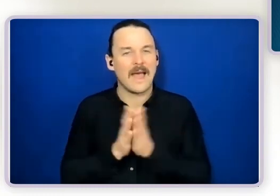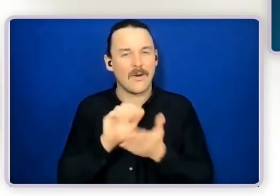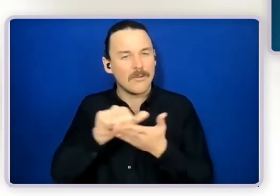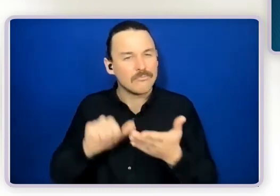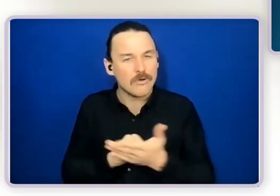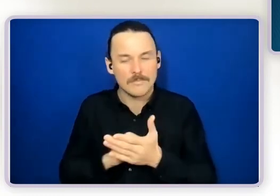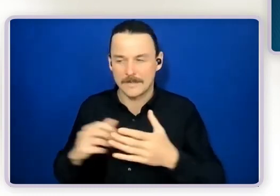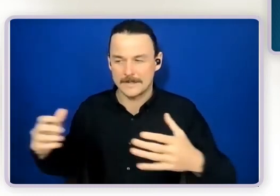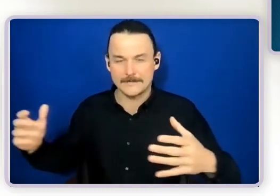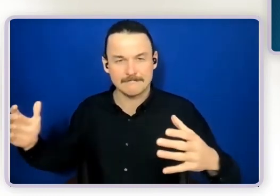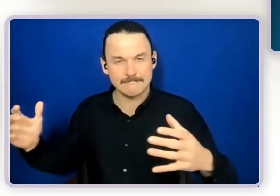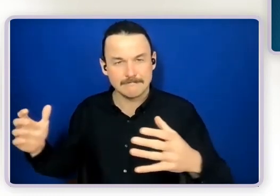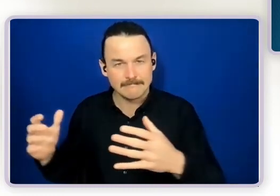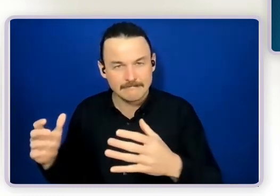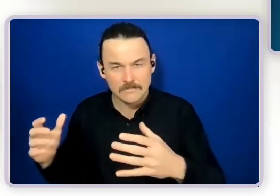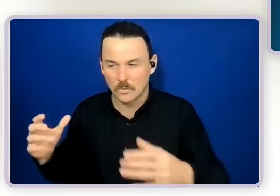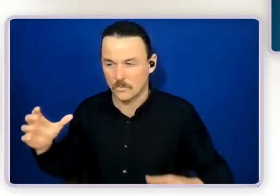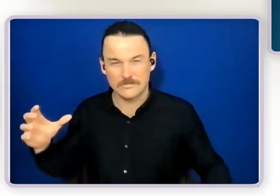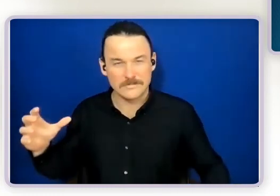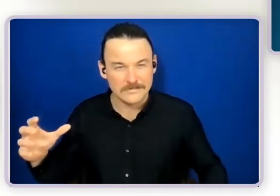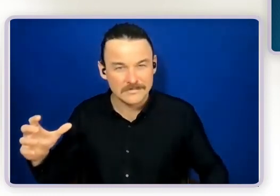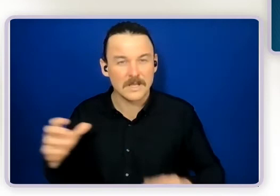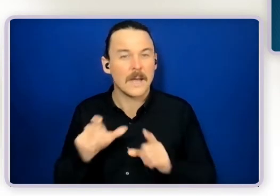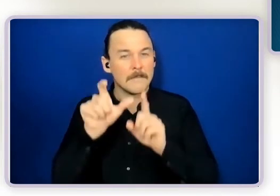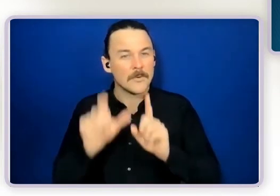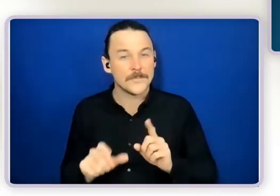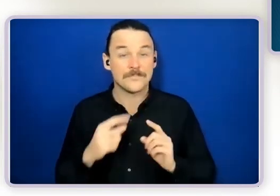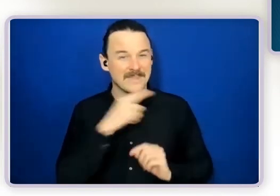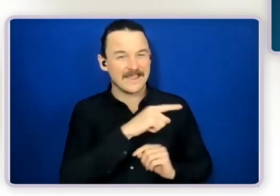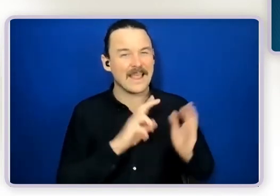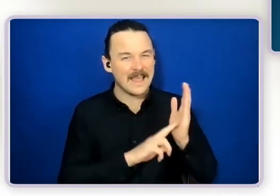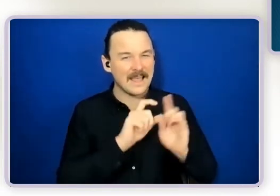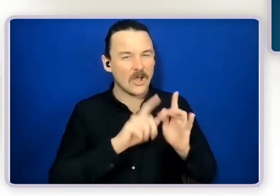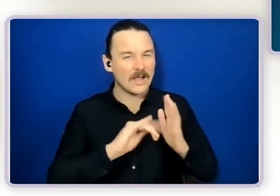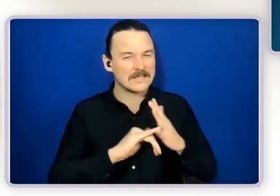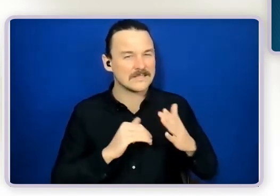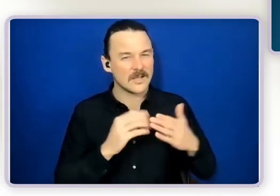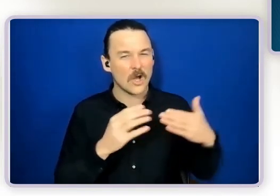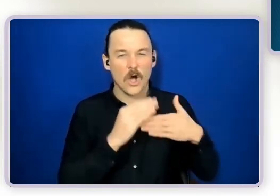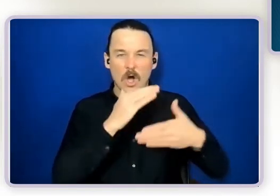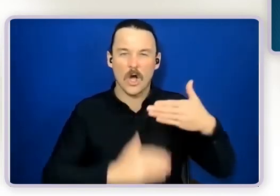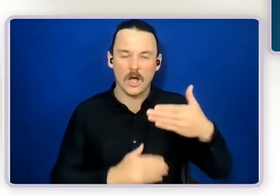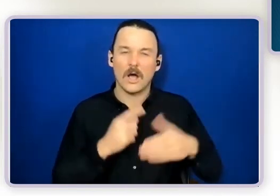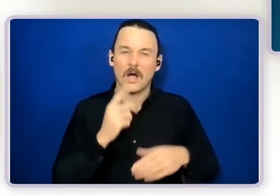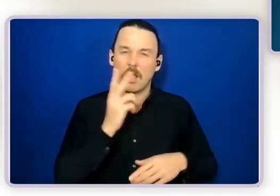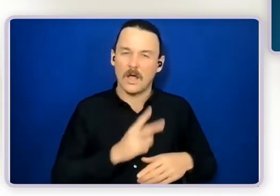about training in this NDIS guide, but it actually seems to me to be about training in